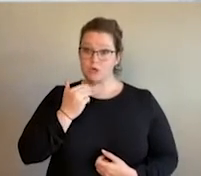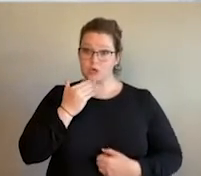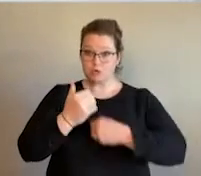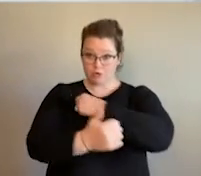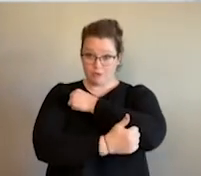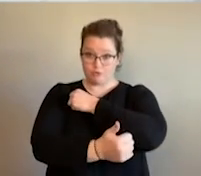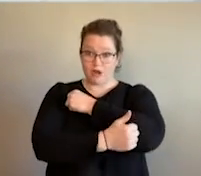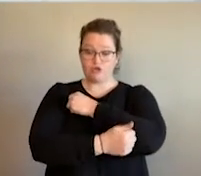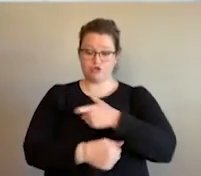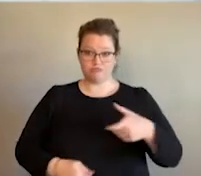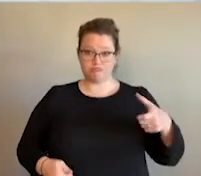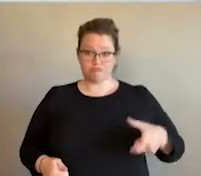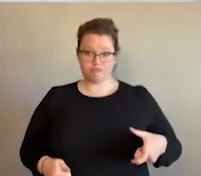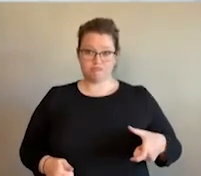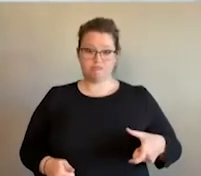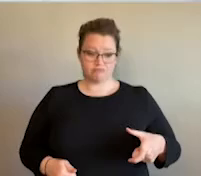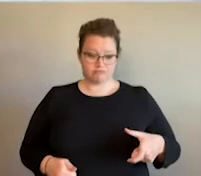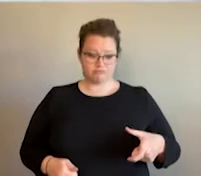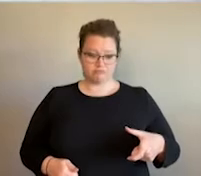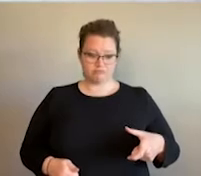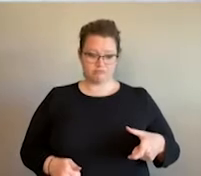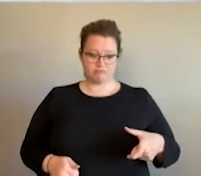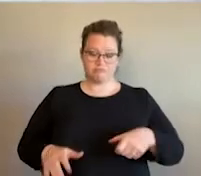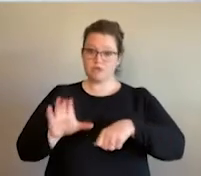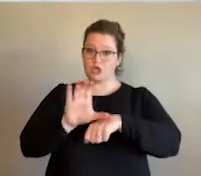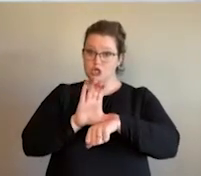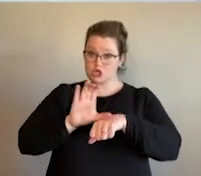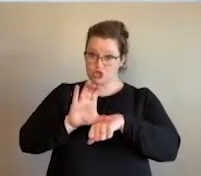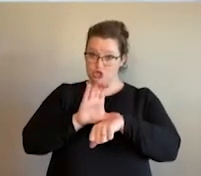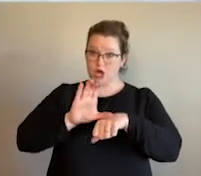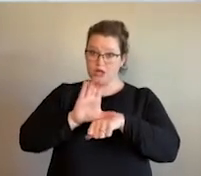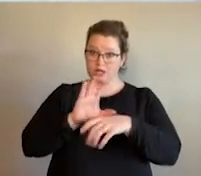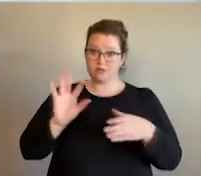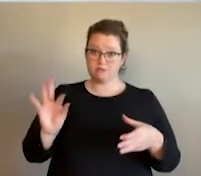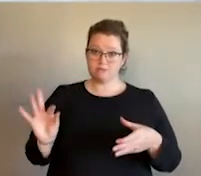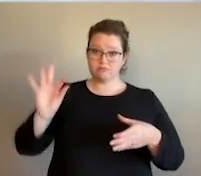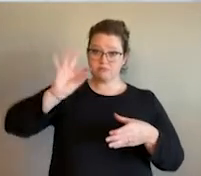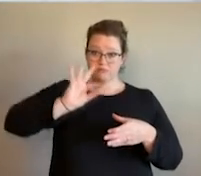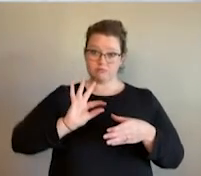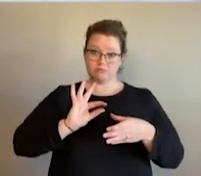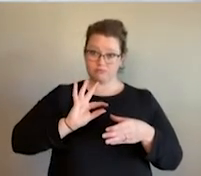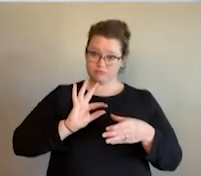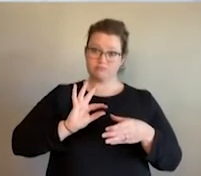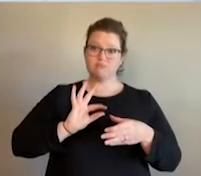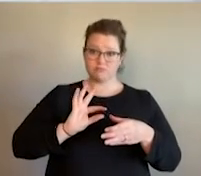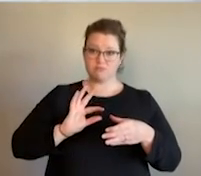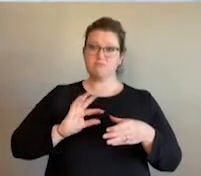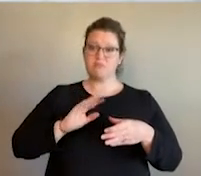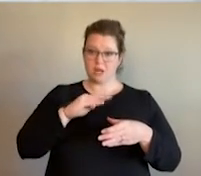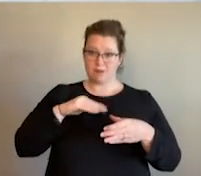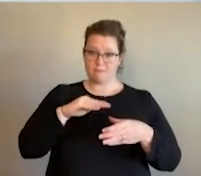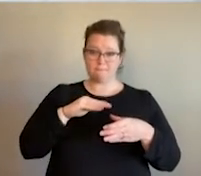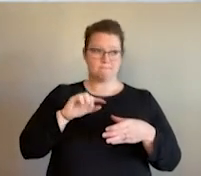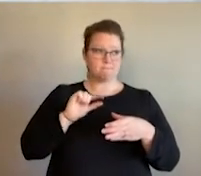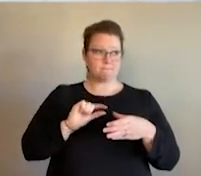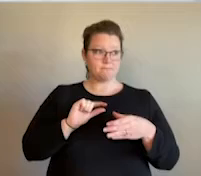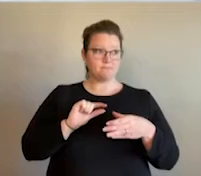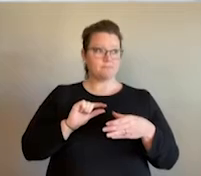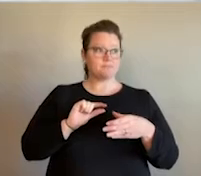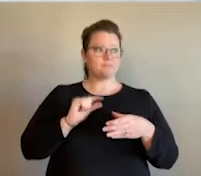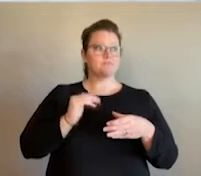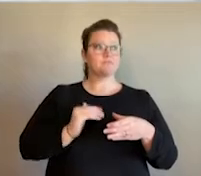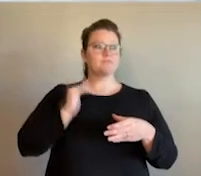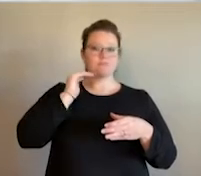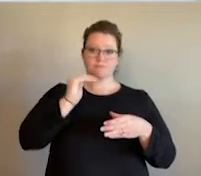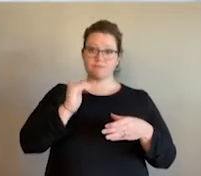cracker. Then, I'm going to go ahead and take a piece of chocolate and put that as my base. Next,